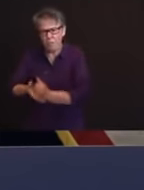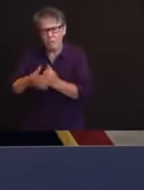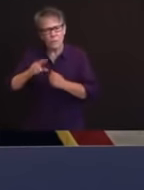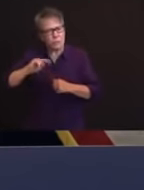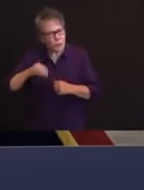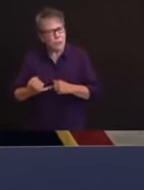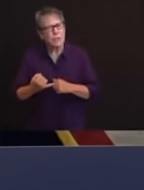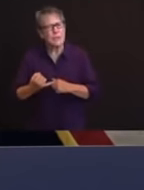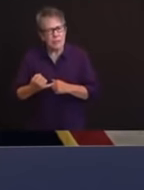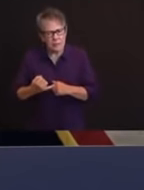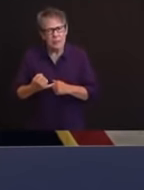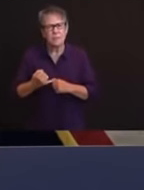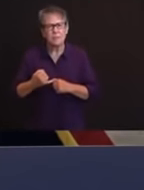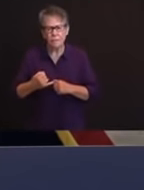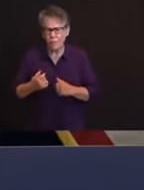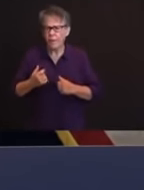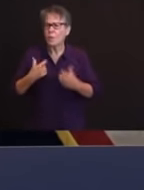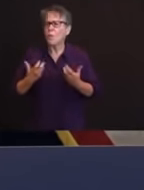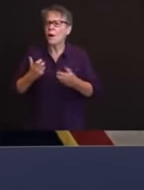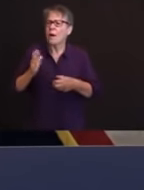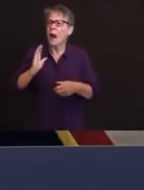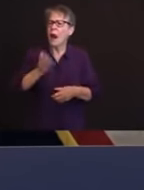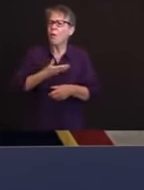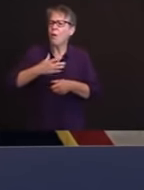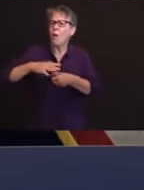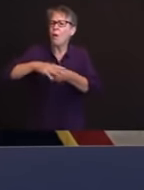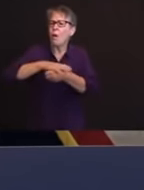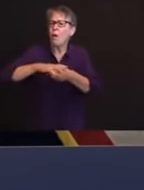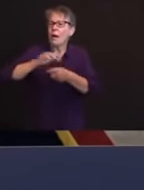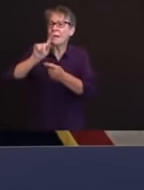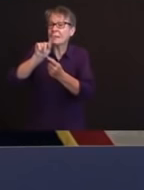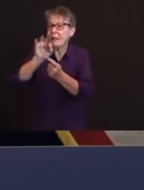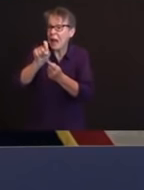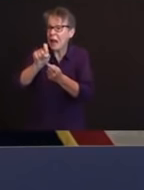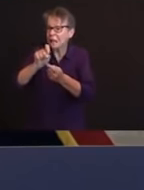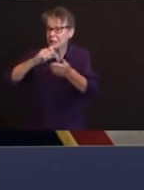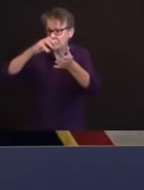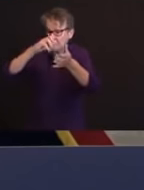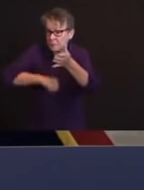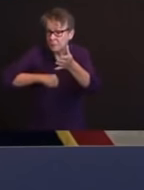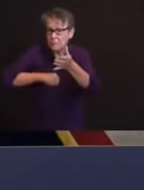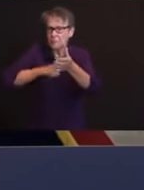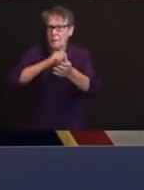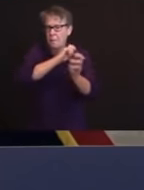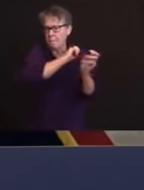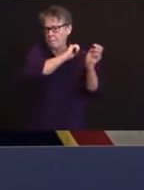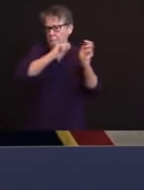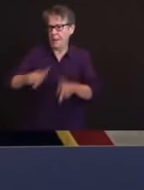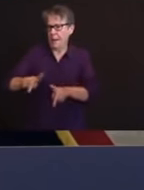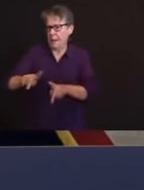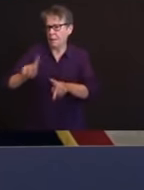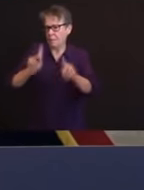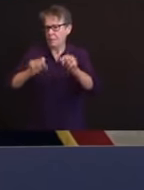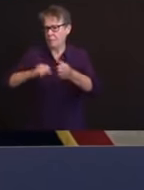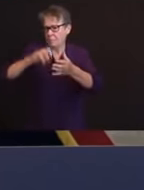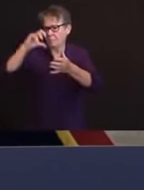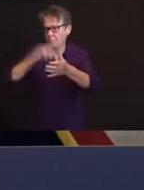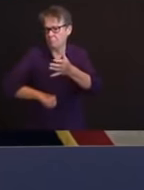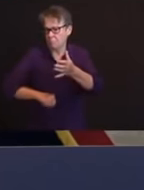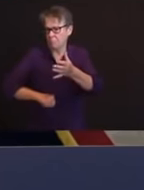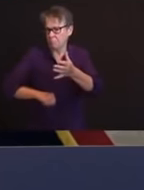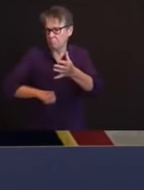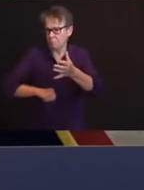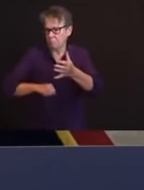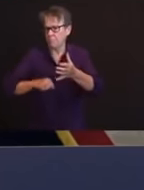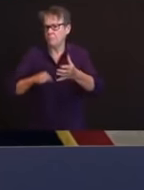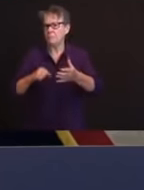and local tax deductions returned, whether it's the common ground we have, as the governor mentioned, to get new